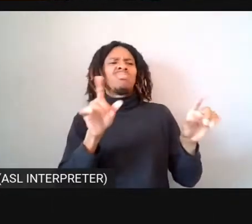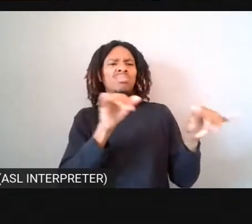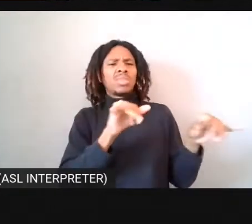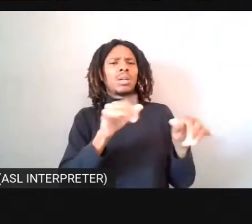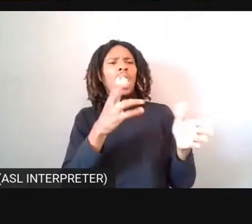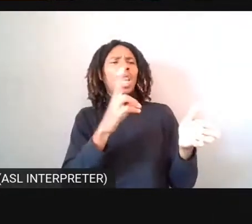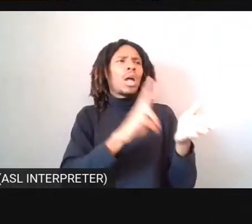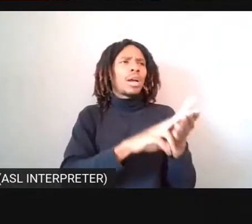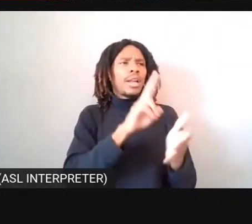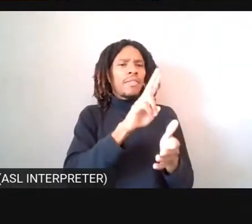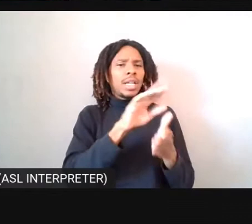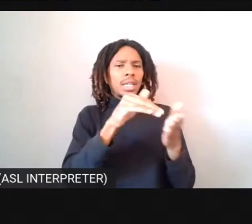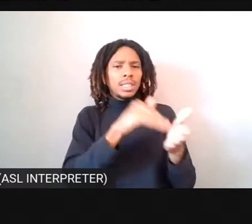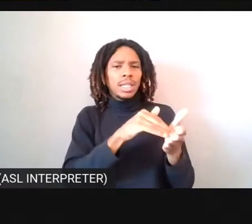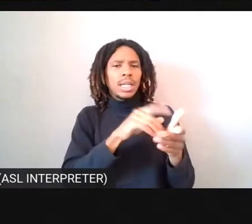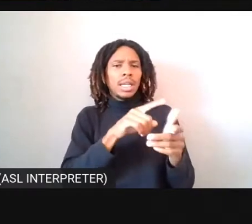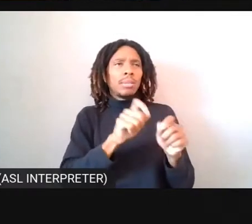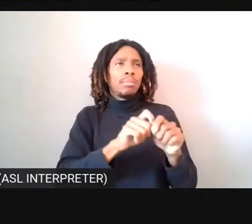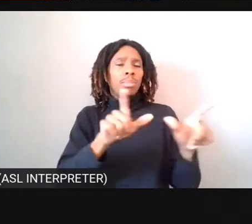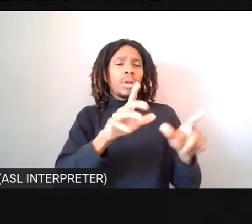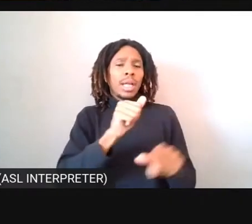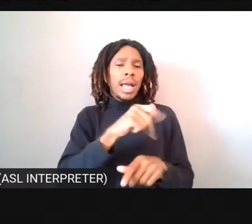and then deploy their applications.